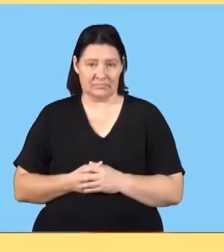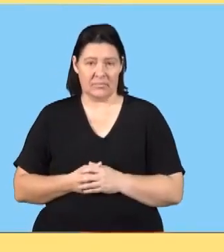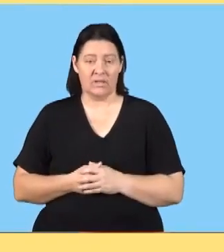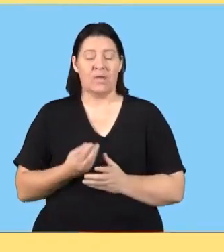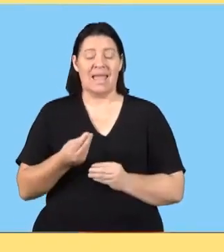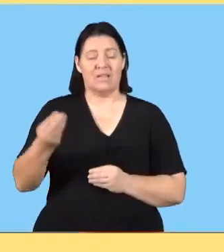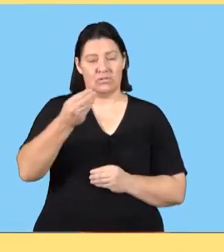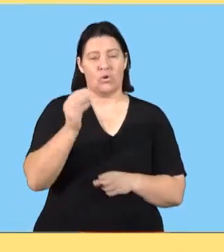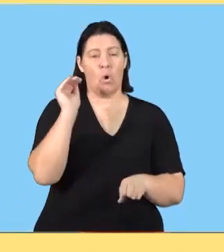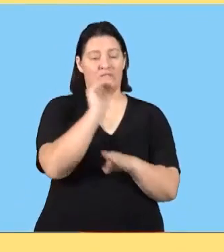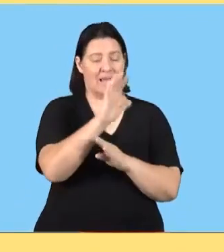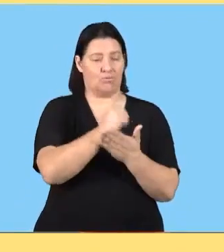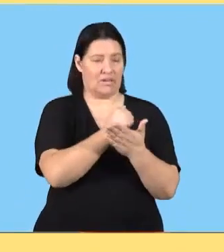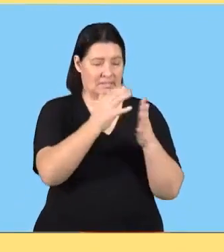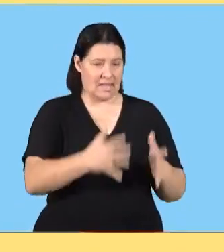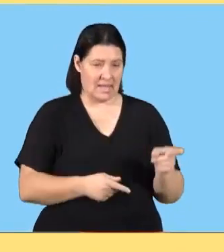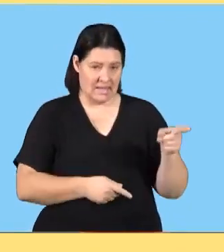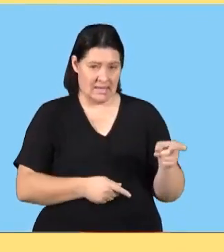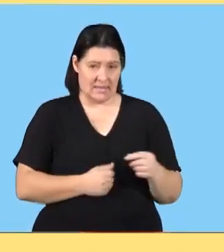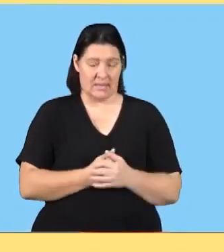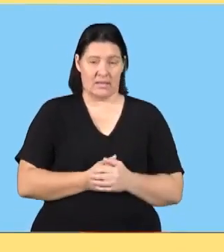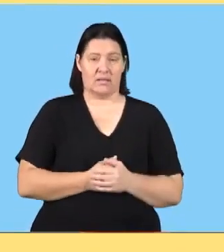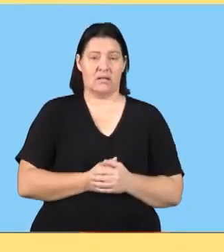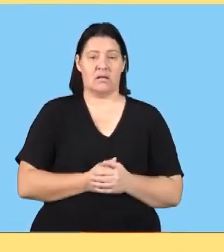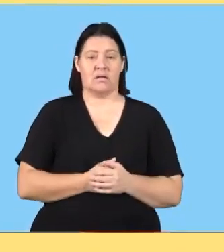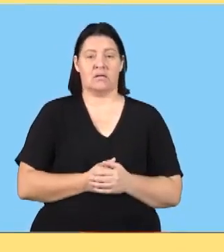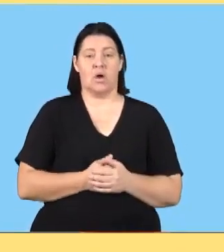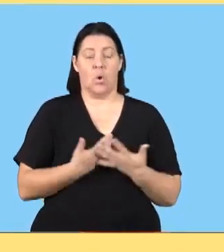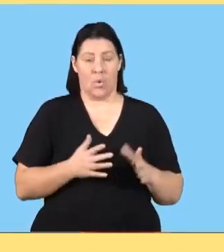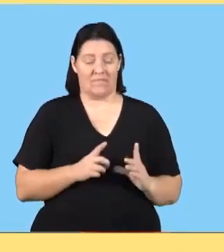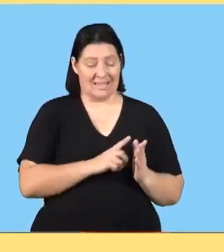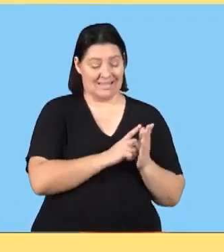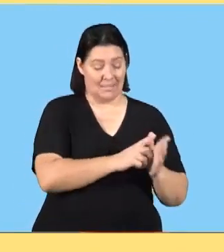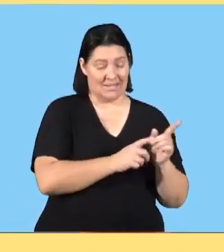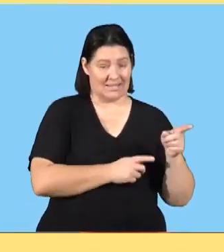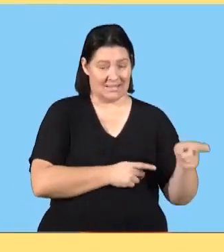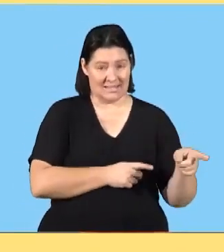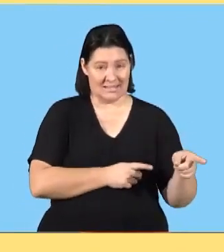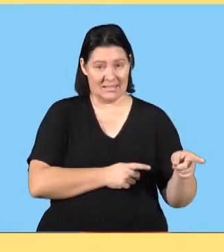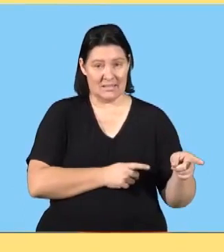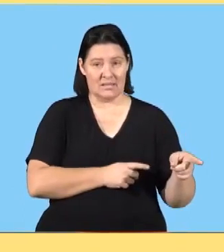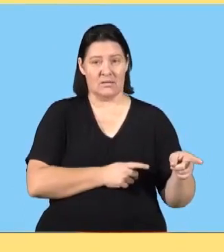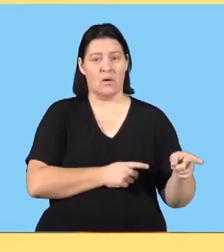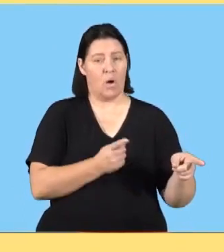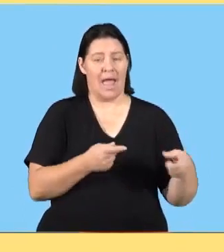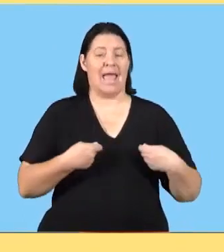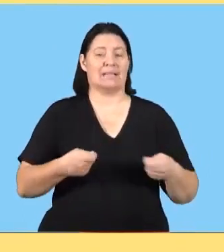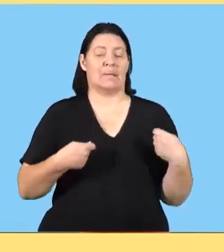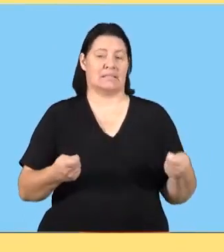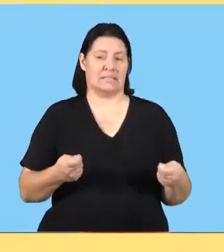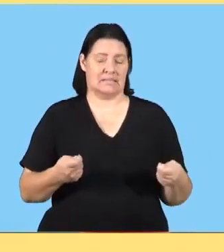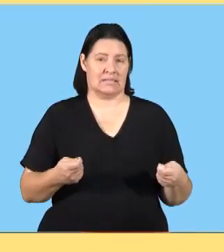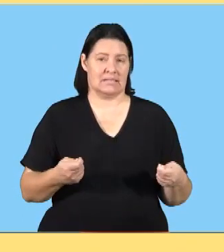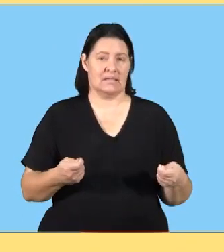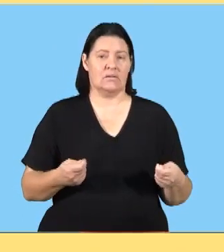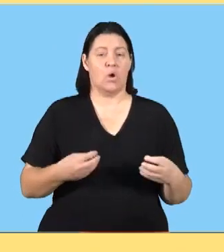have debited interest on overdue creditors. And once we have debited interest on overdue creditors, which is an